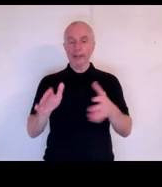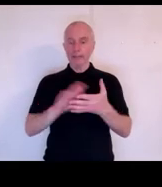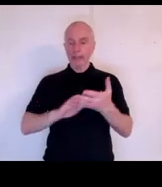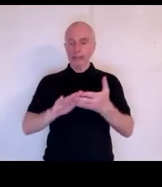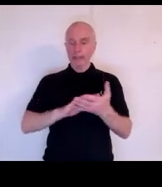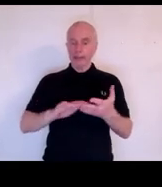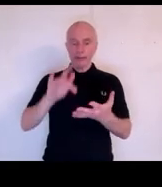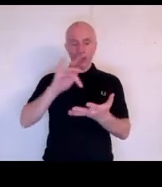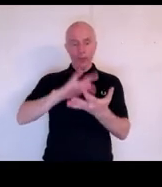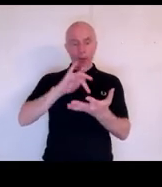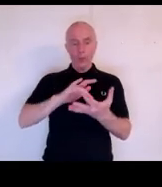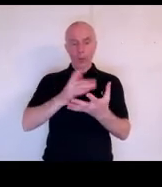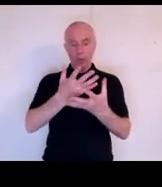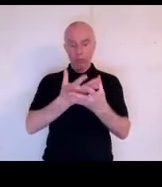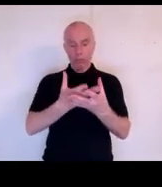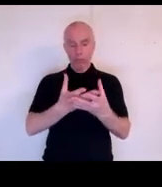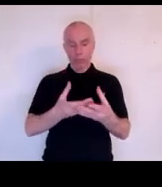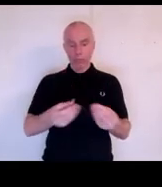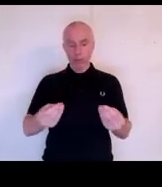or a core partial meltdown event.